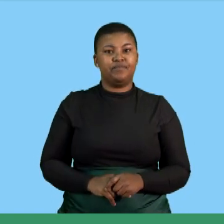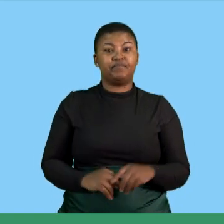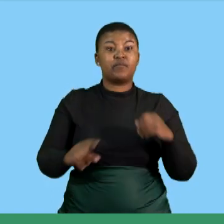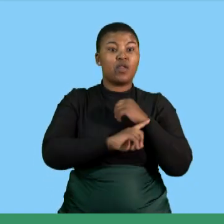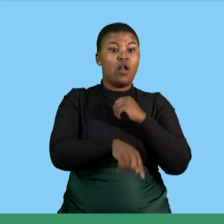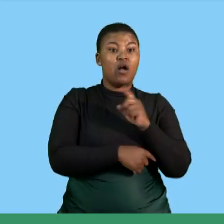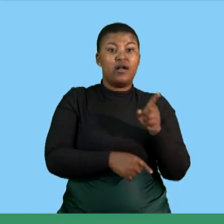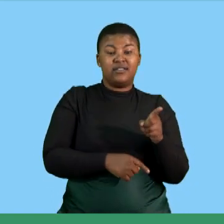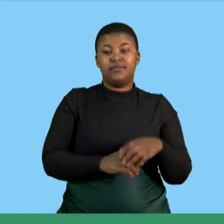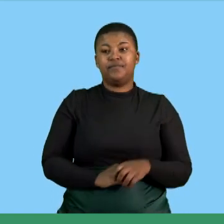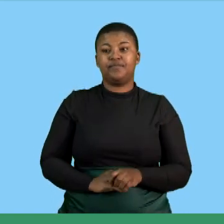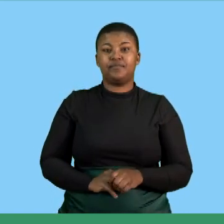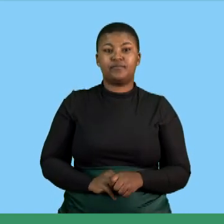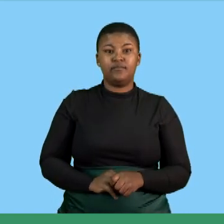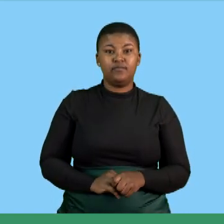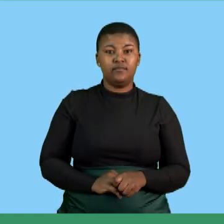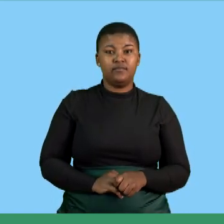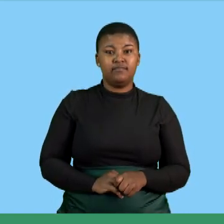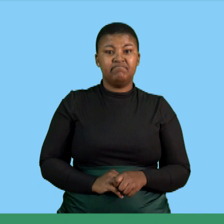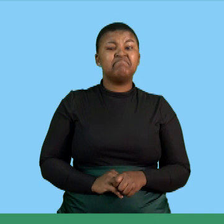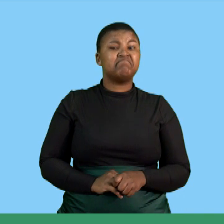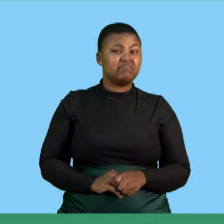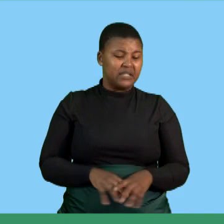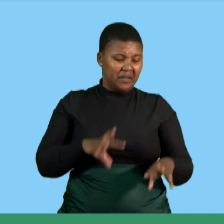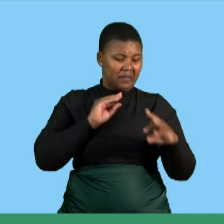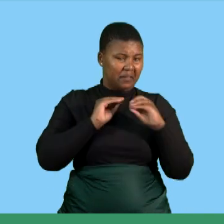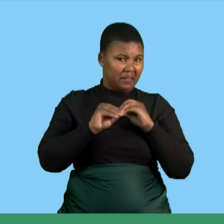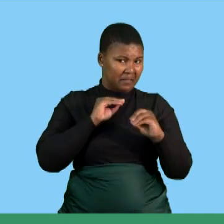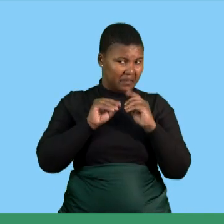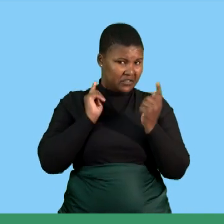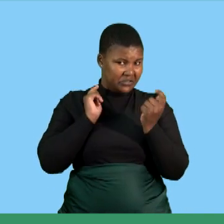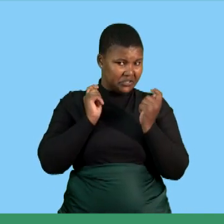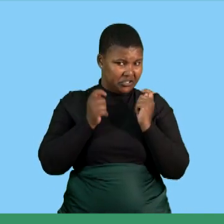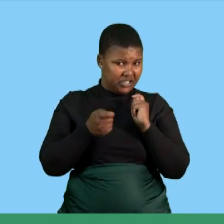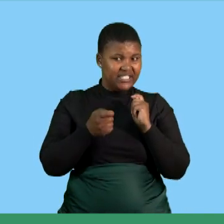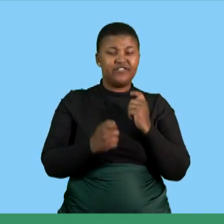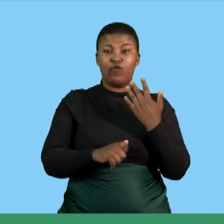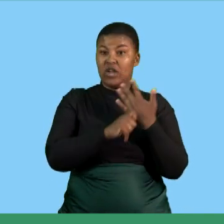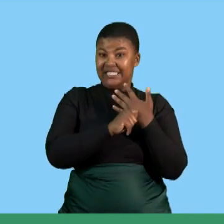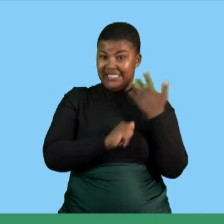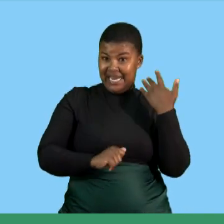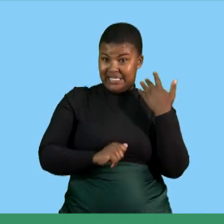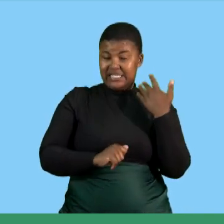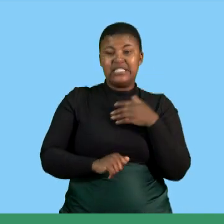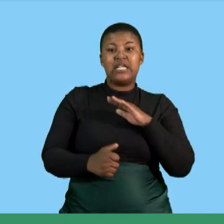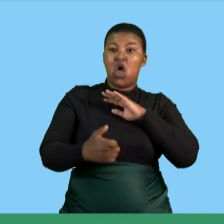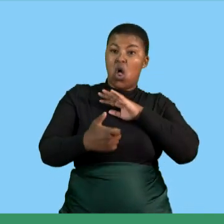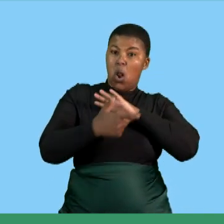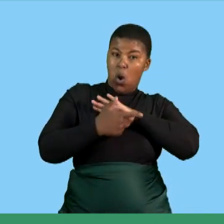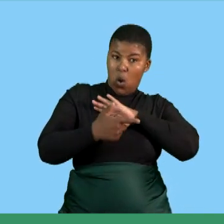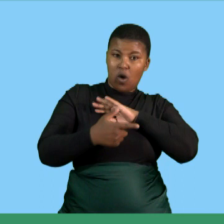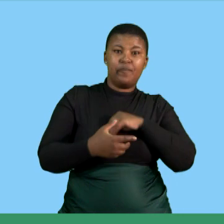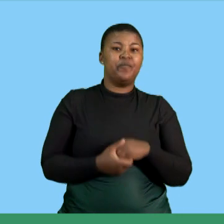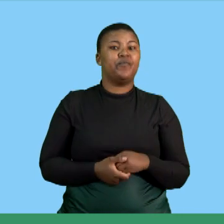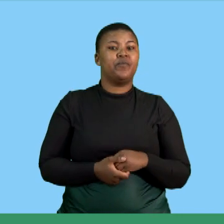a look at our last statement. Because of the adjustment to the tax law, there's our first